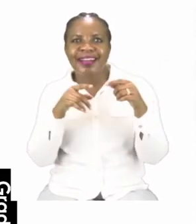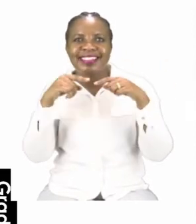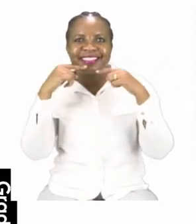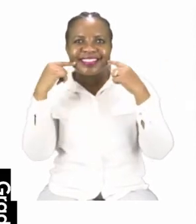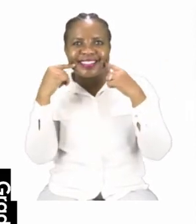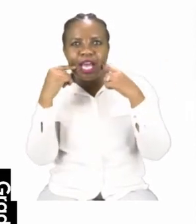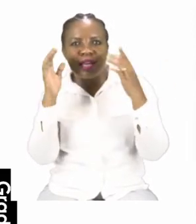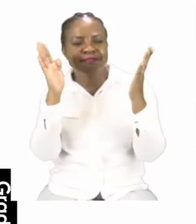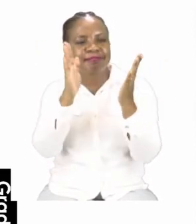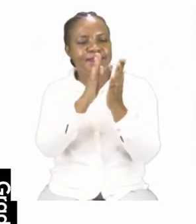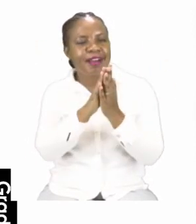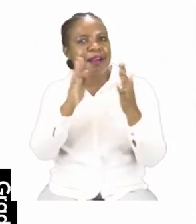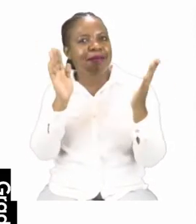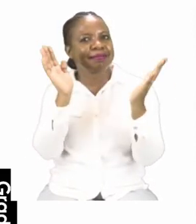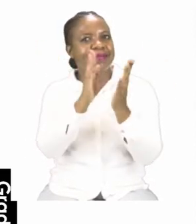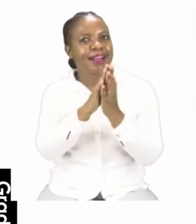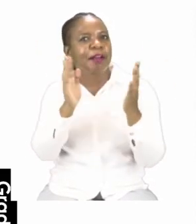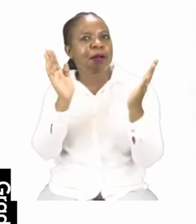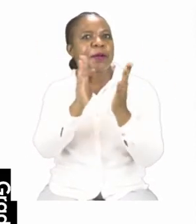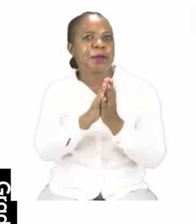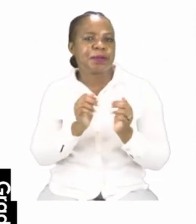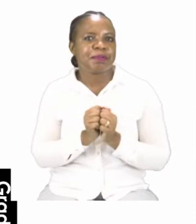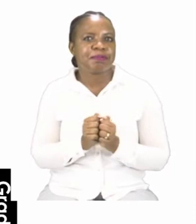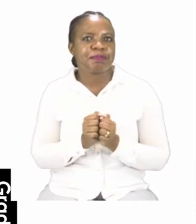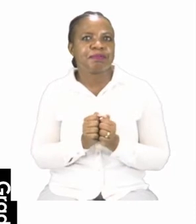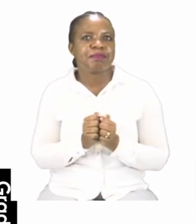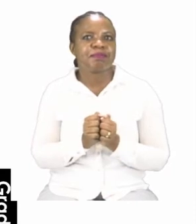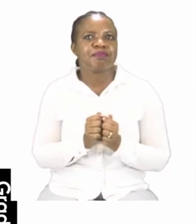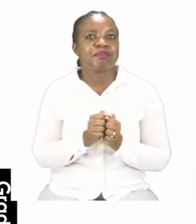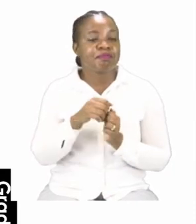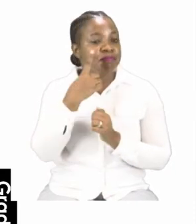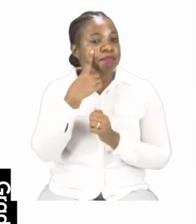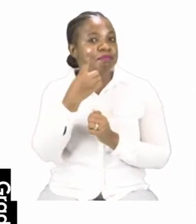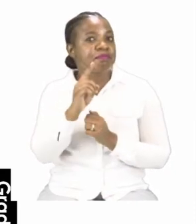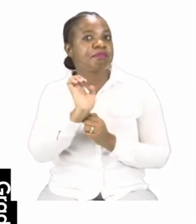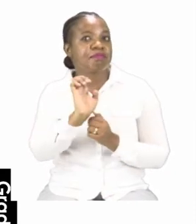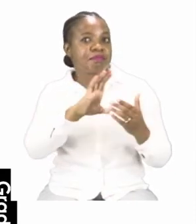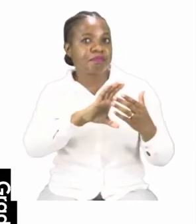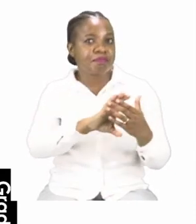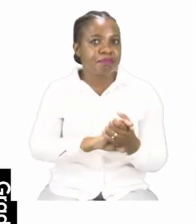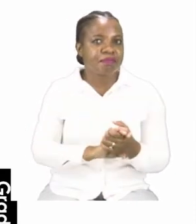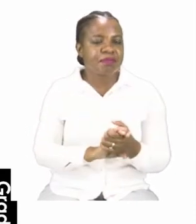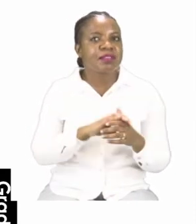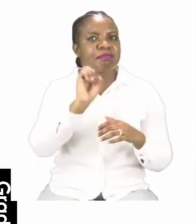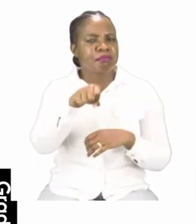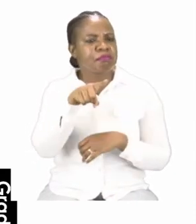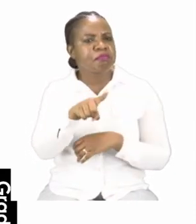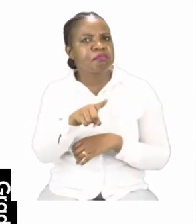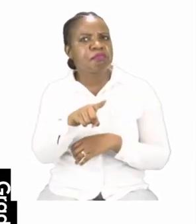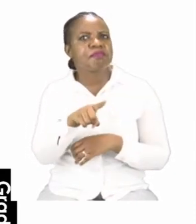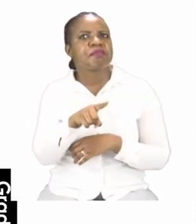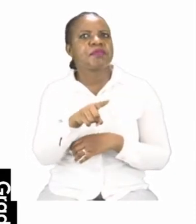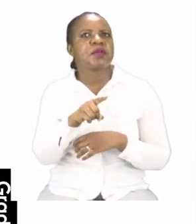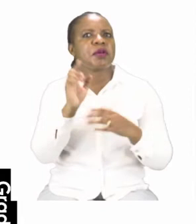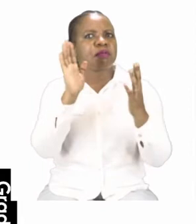Can you see a friend? Can you clap your hands and bend your knee like